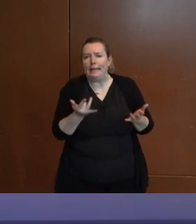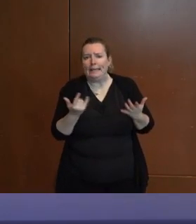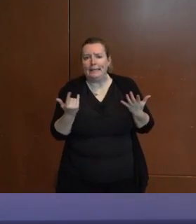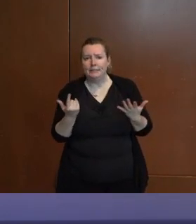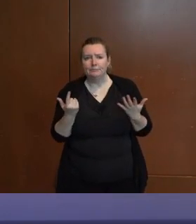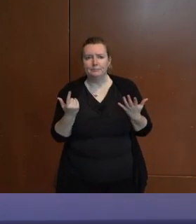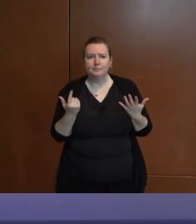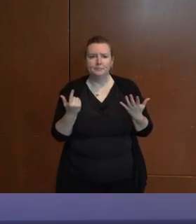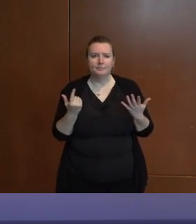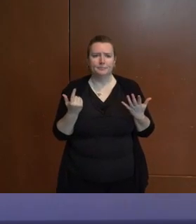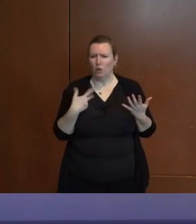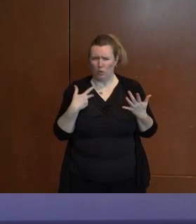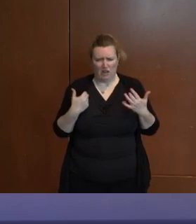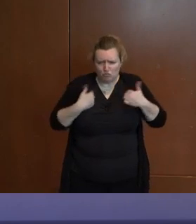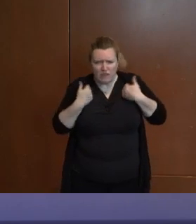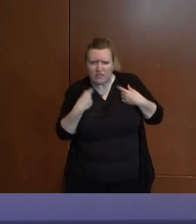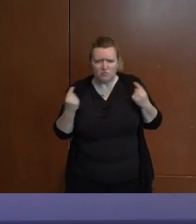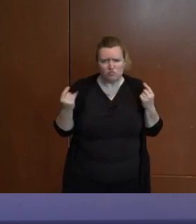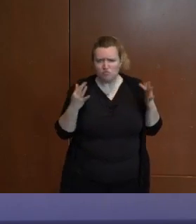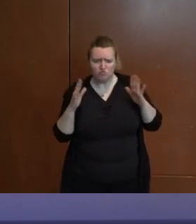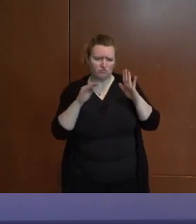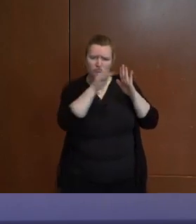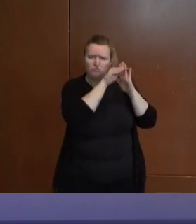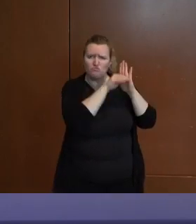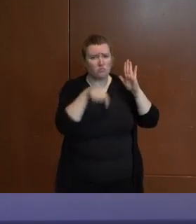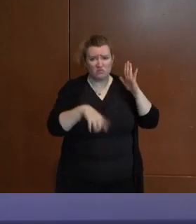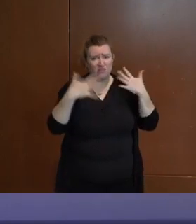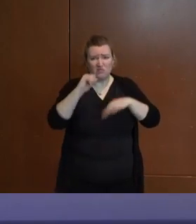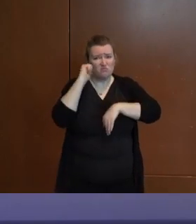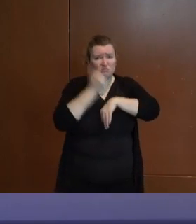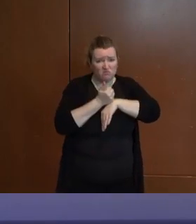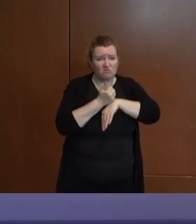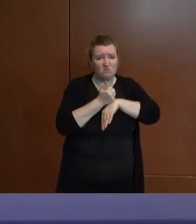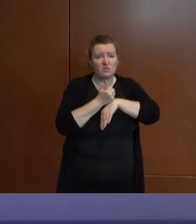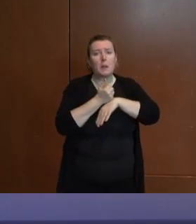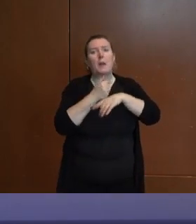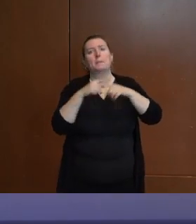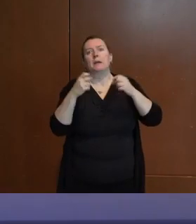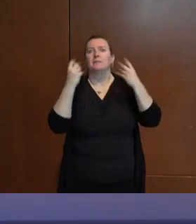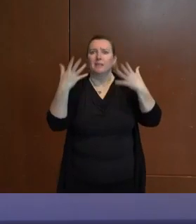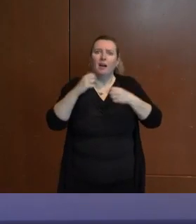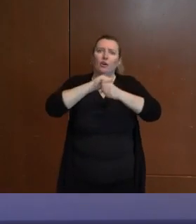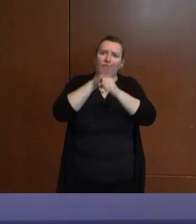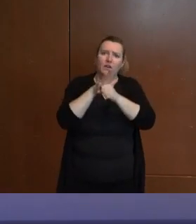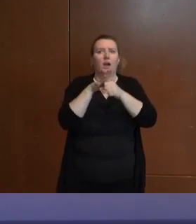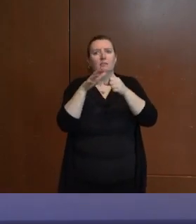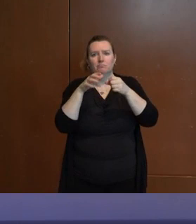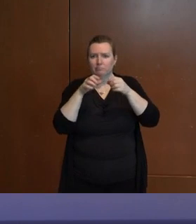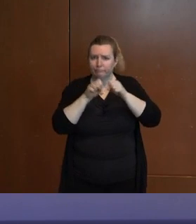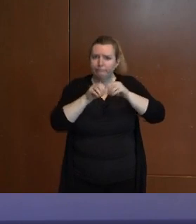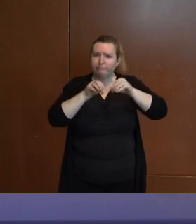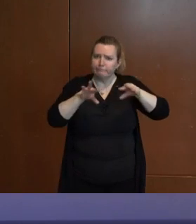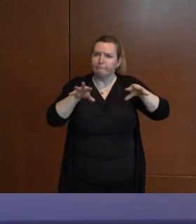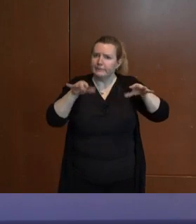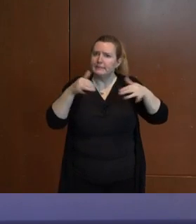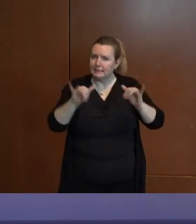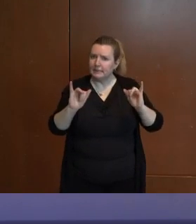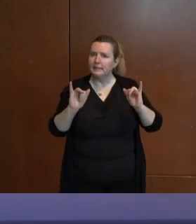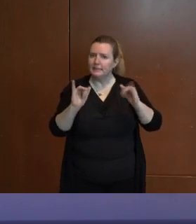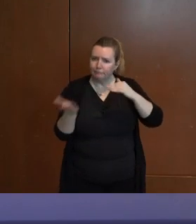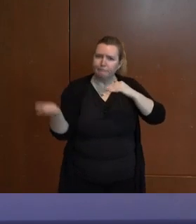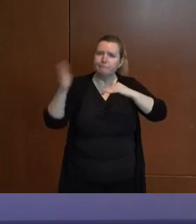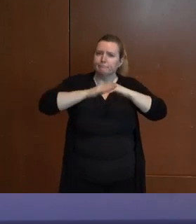that curve flattened yet. And we will do this. Let there be no doubt about it, and I hope sooner than later. But